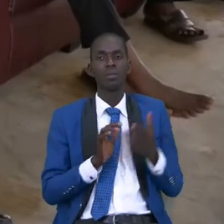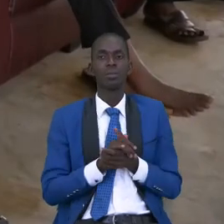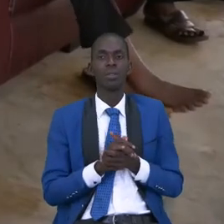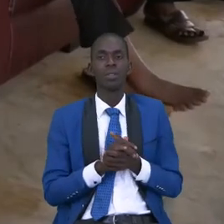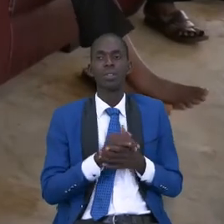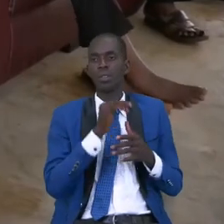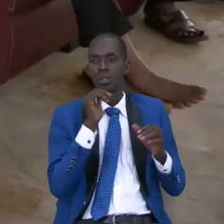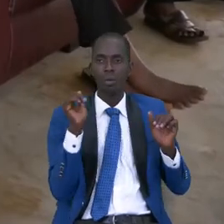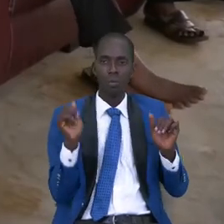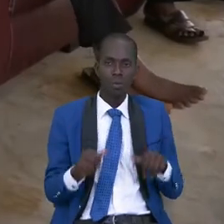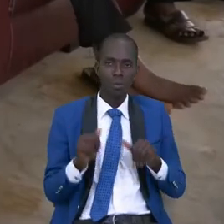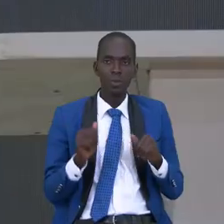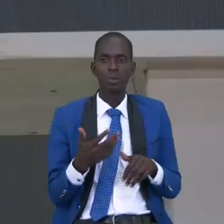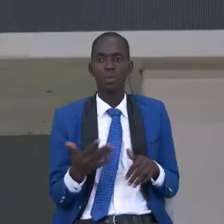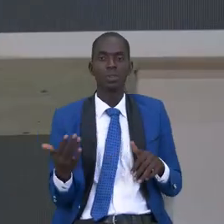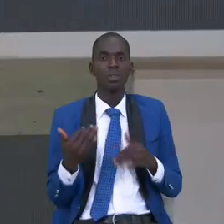Impossibilities